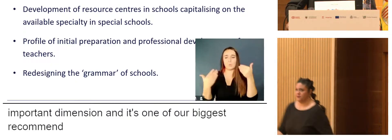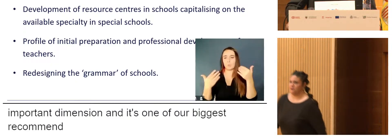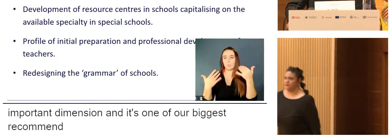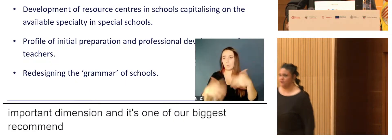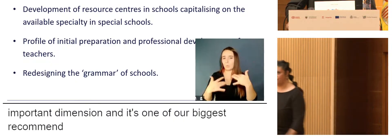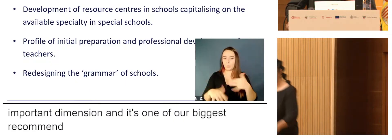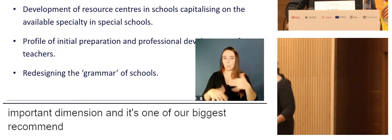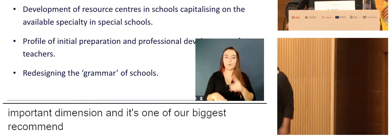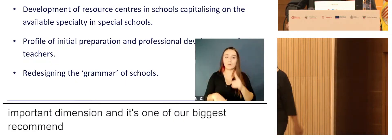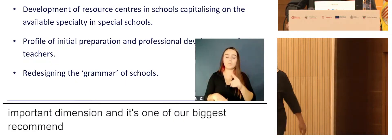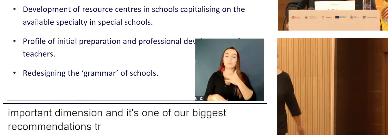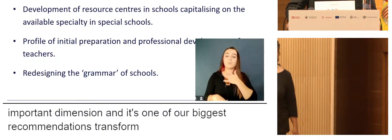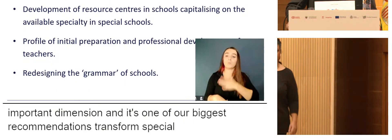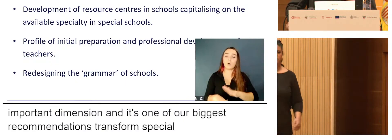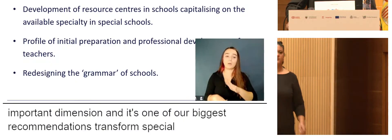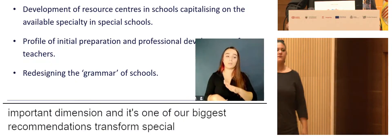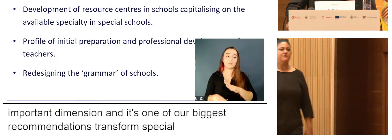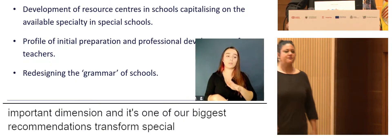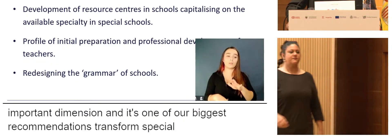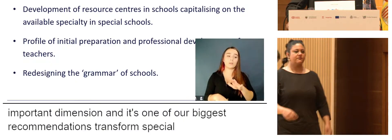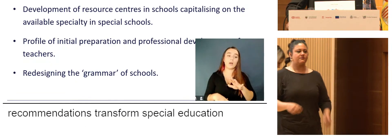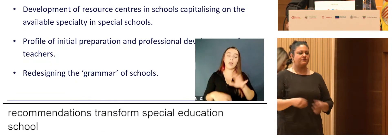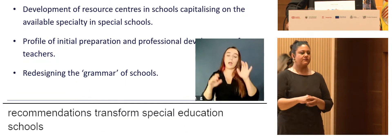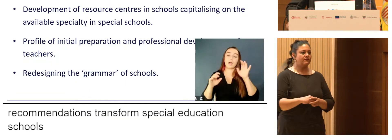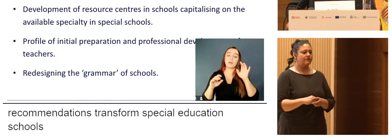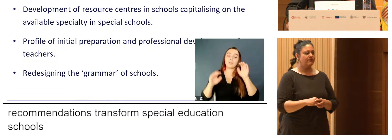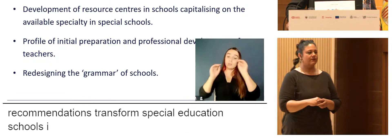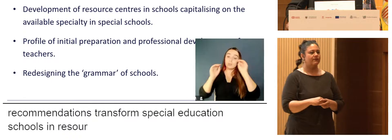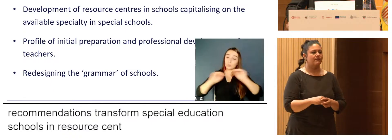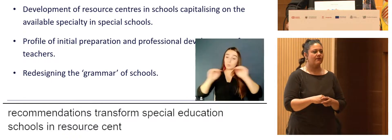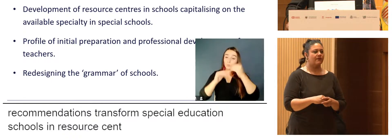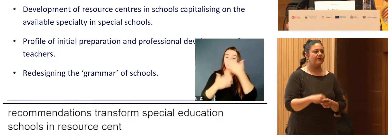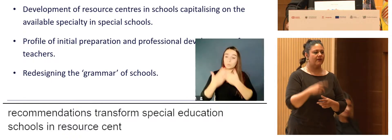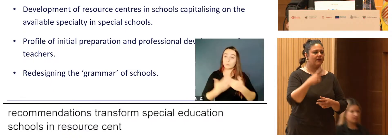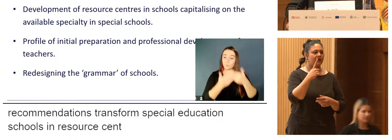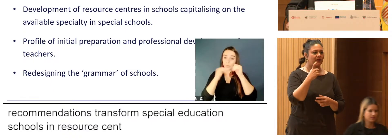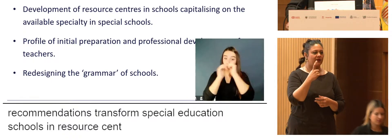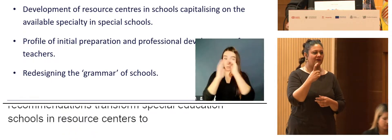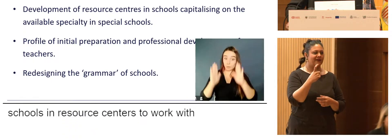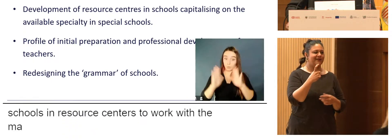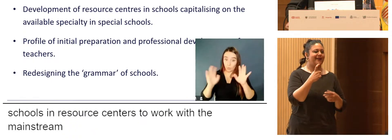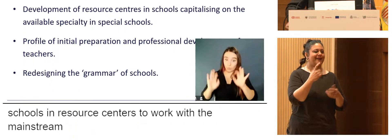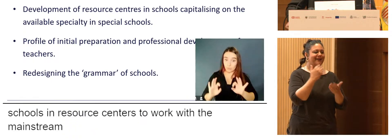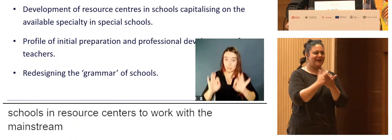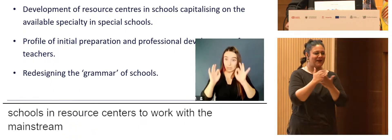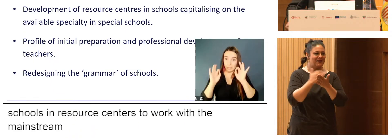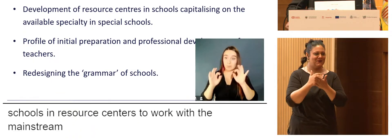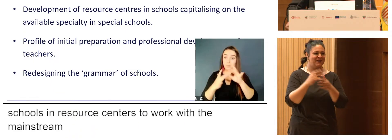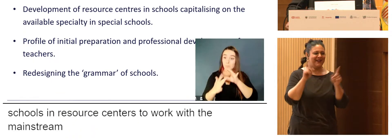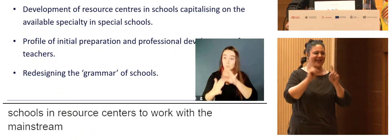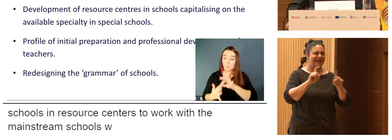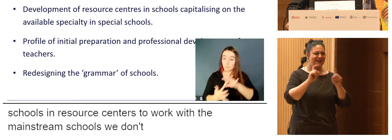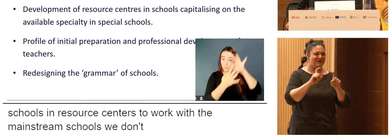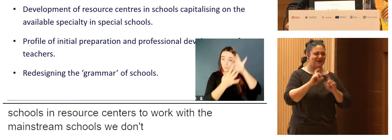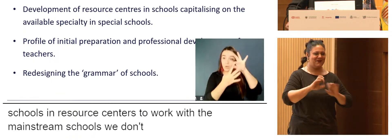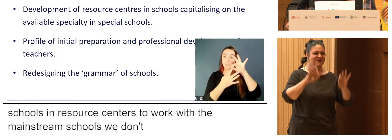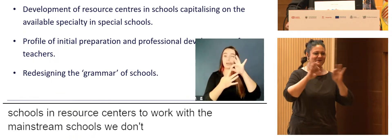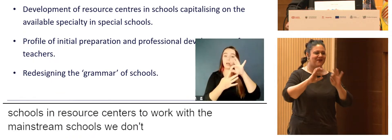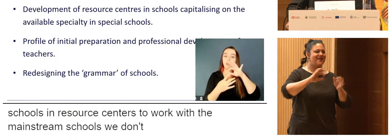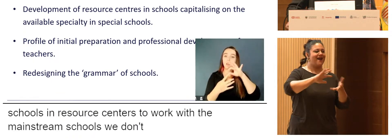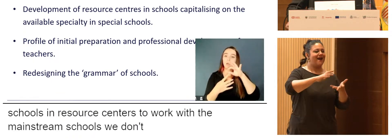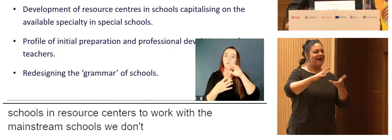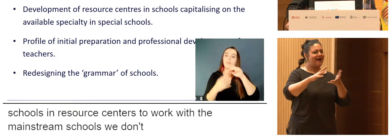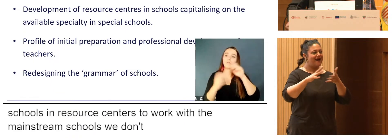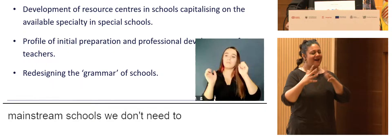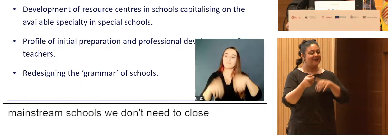transform special education schools in resource centers to work with the mainstream schools. We don't need to close them down. We